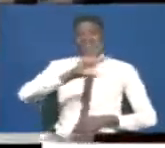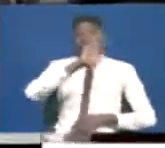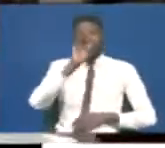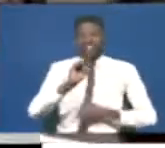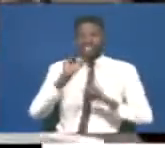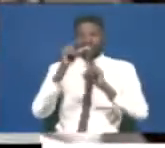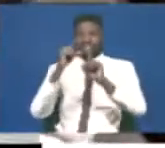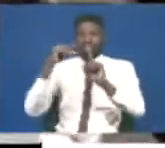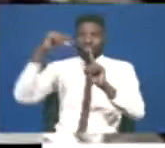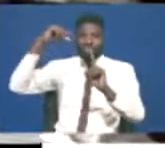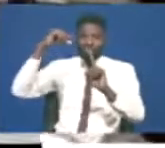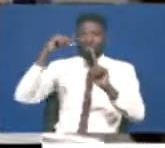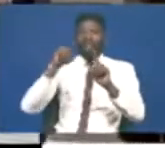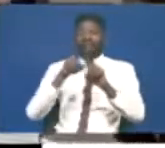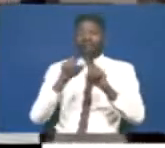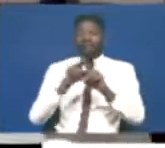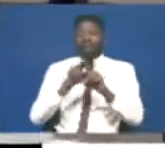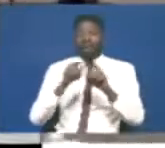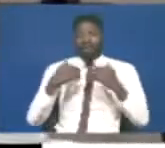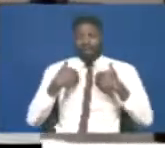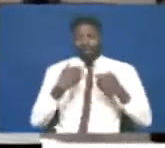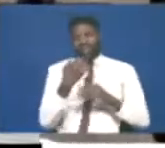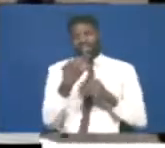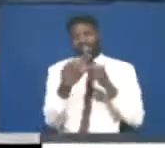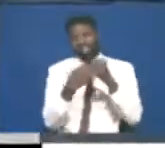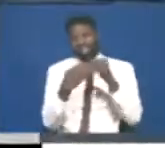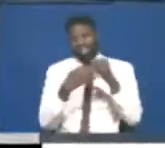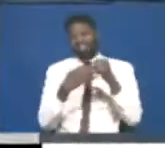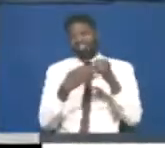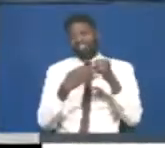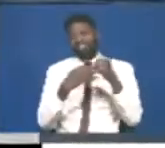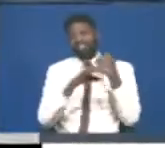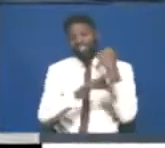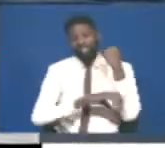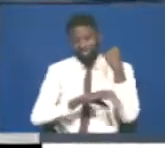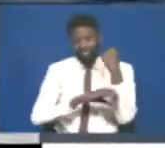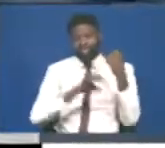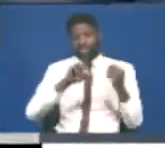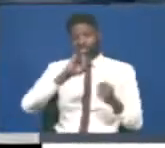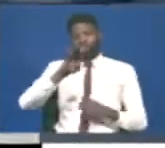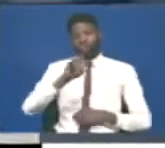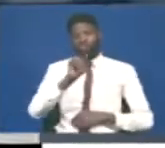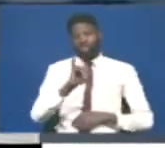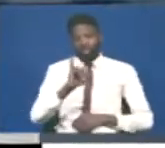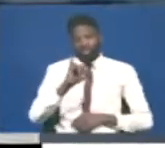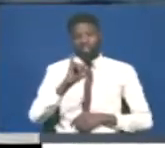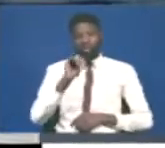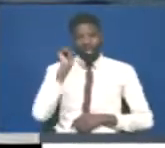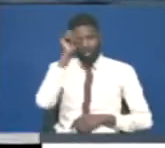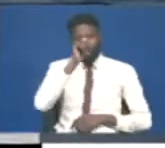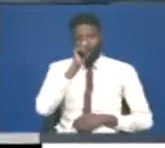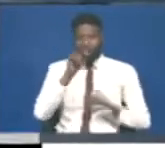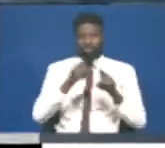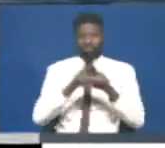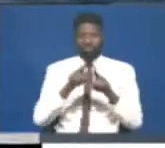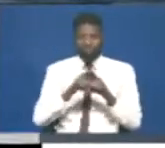countries including Djibouti, Ethiopia, and Somalia. Reporting for Lunchtime News, I'm Terry Njenga.